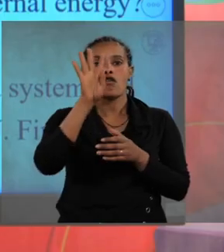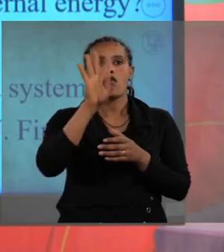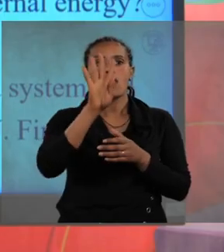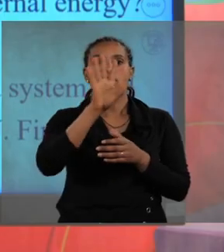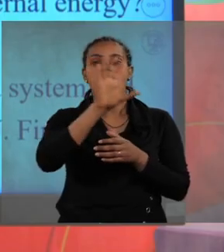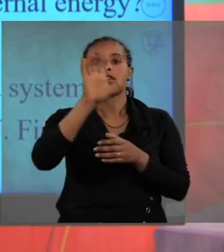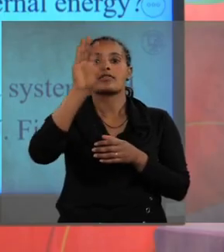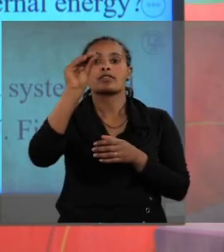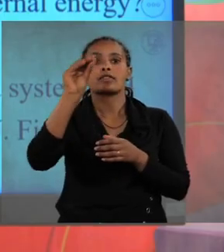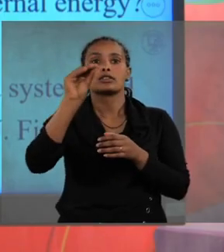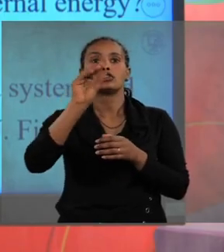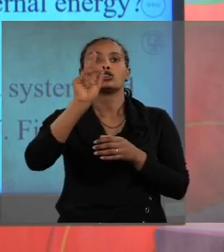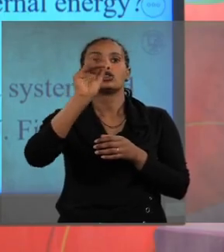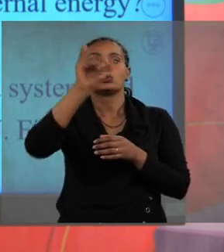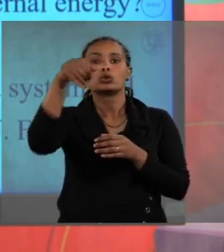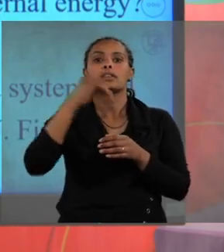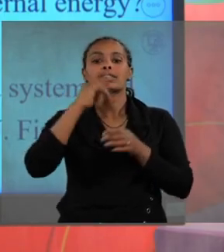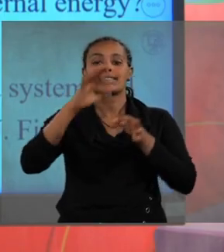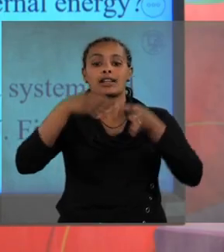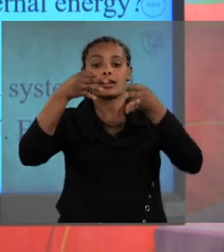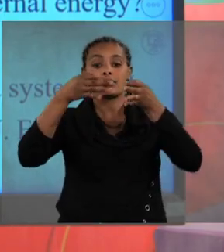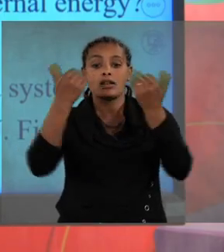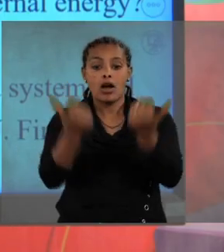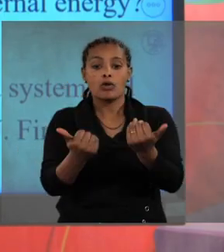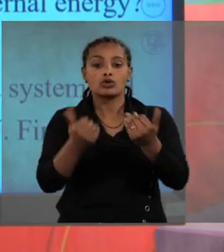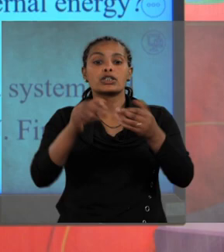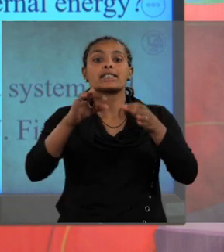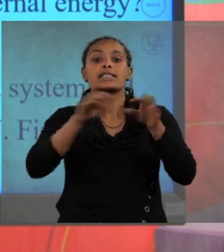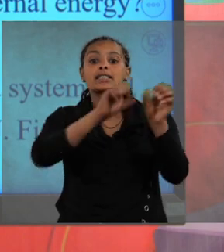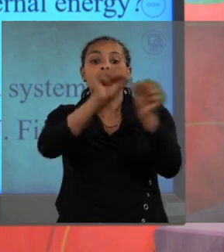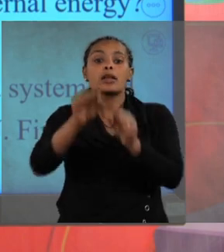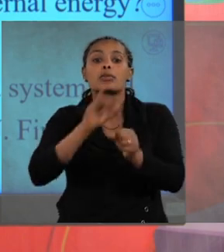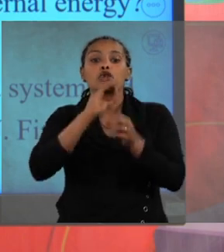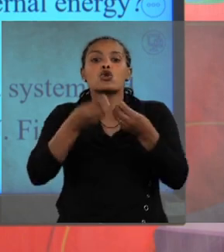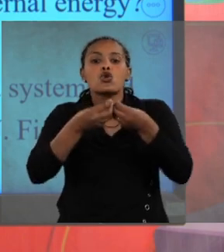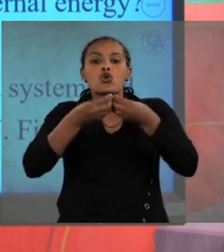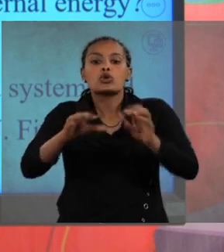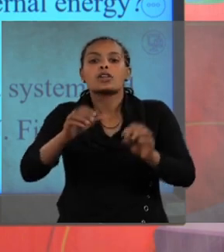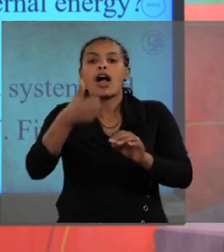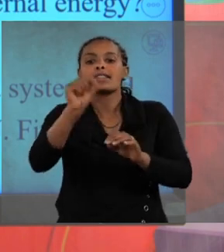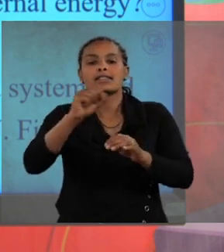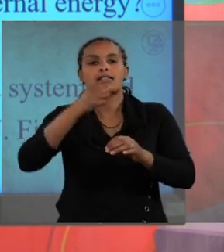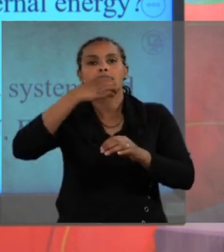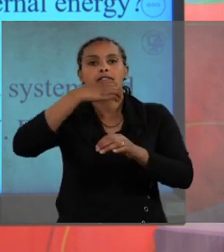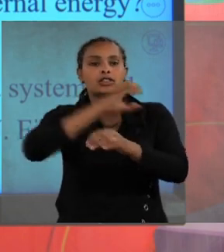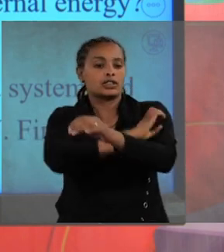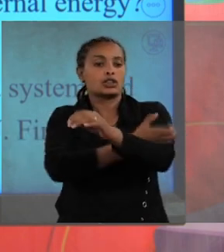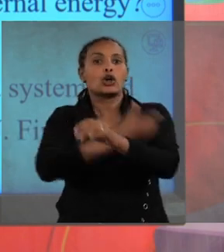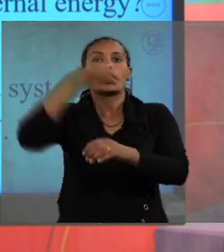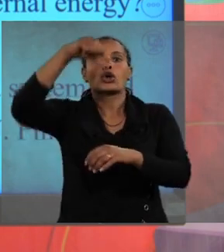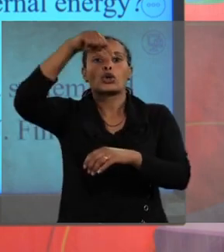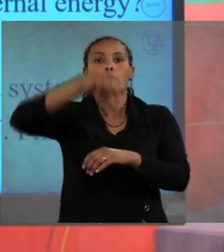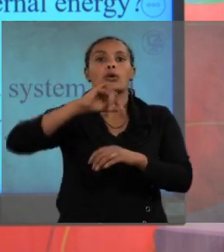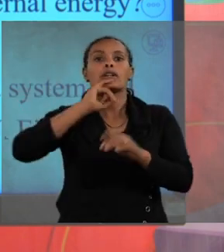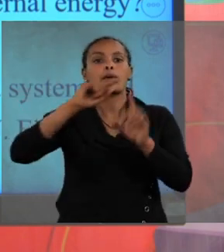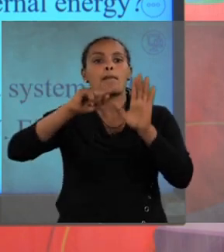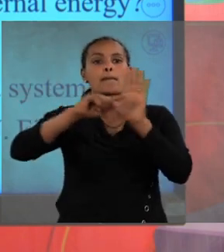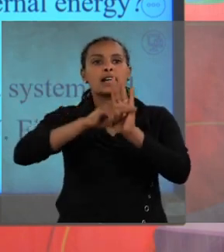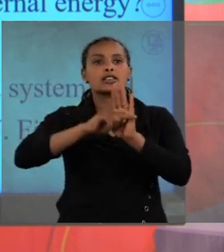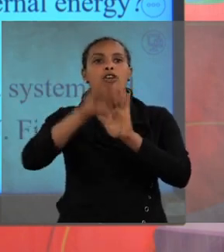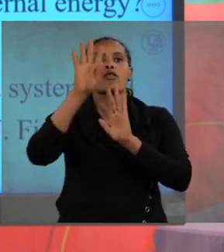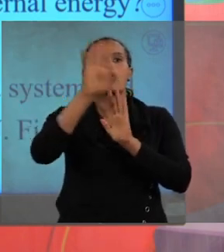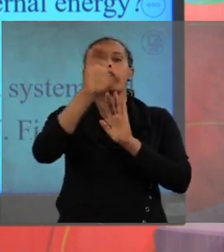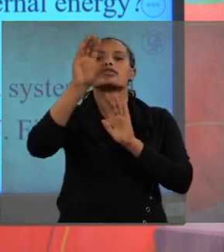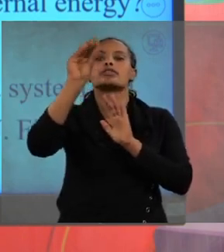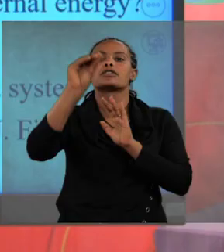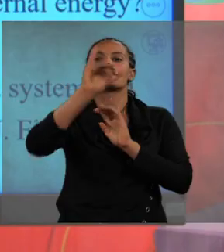450 joule of heat are transferred. Now the system lose energy as heat. Q is minus 450